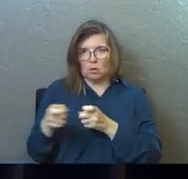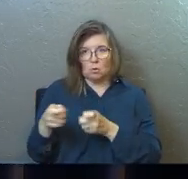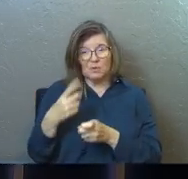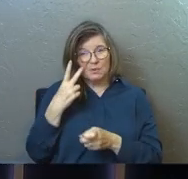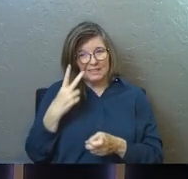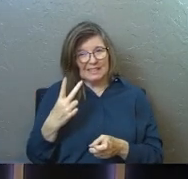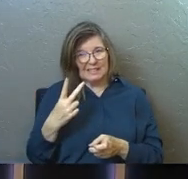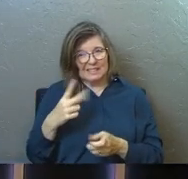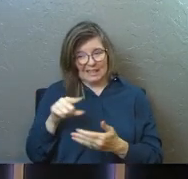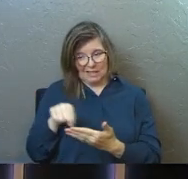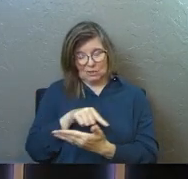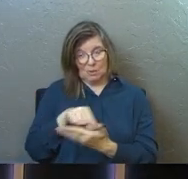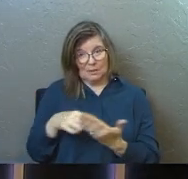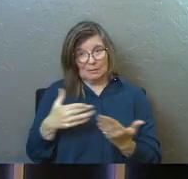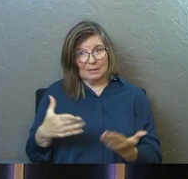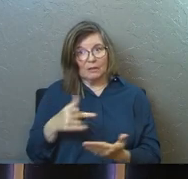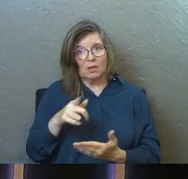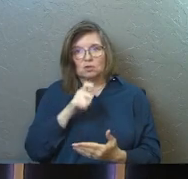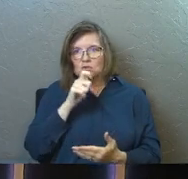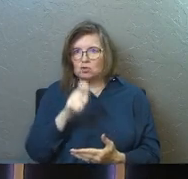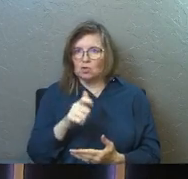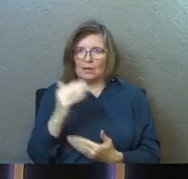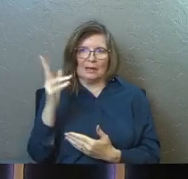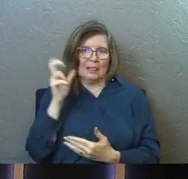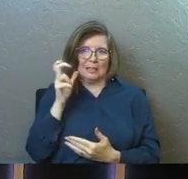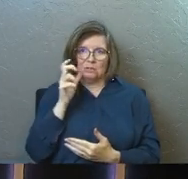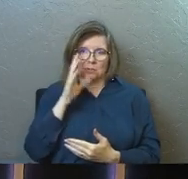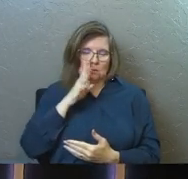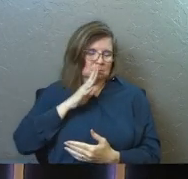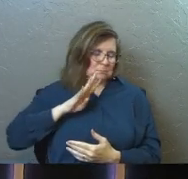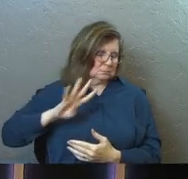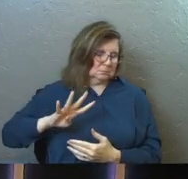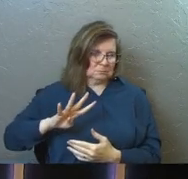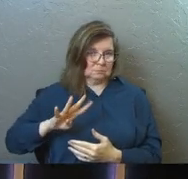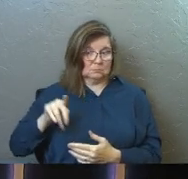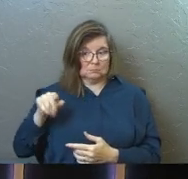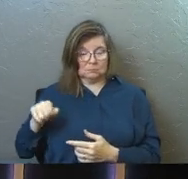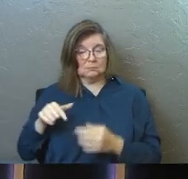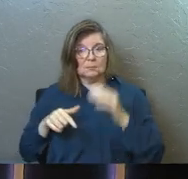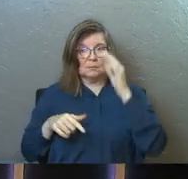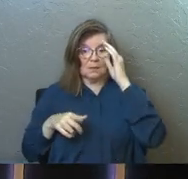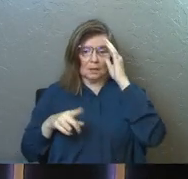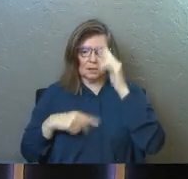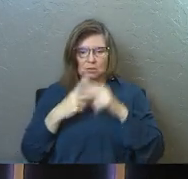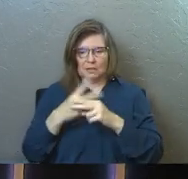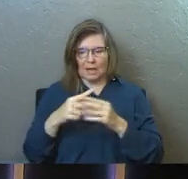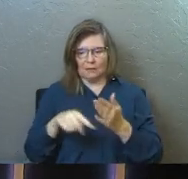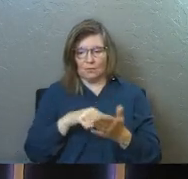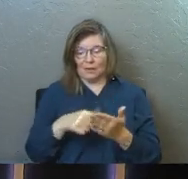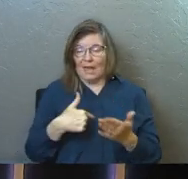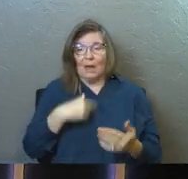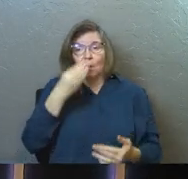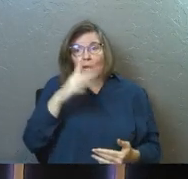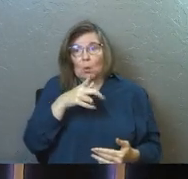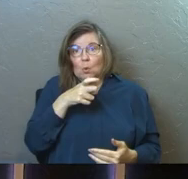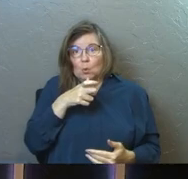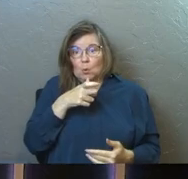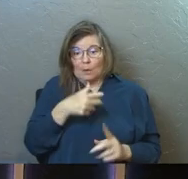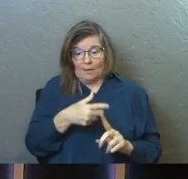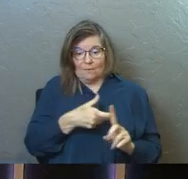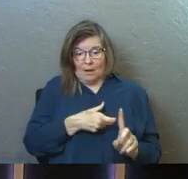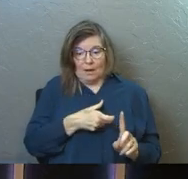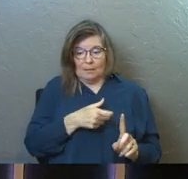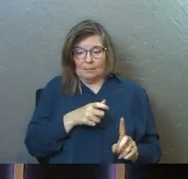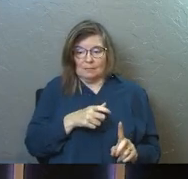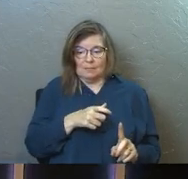you see, there's a kind of criticism here that you shouldn't listen to. There's a kind of criticism that I don't care who it